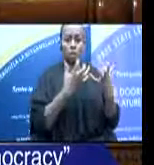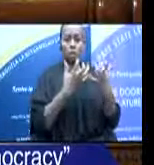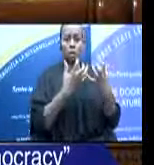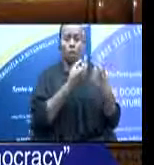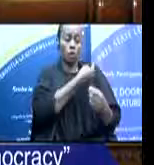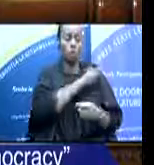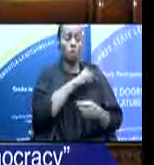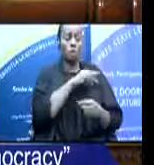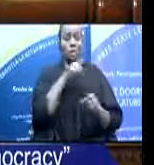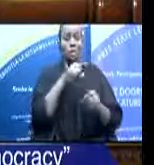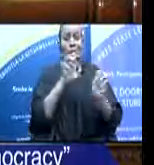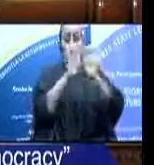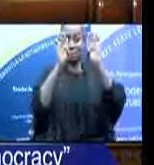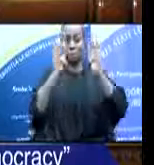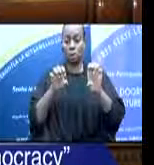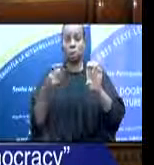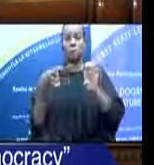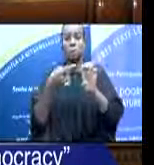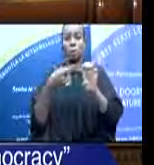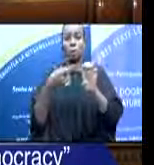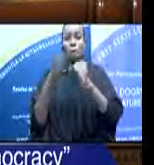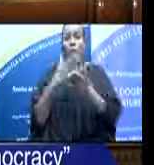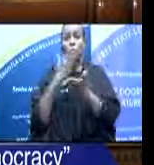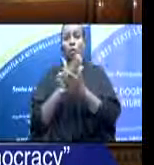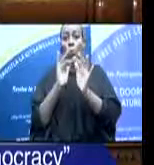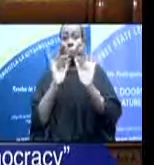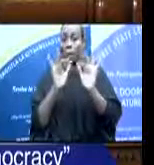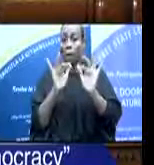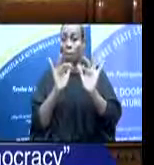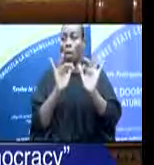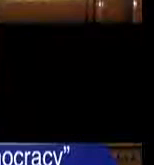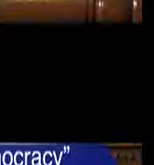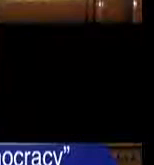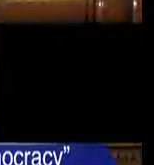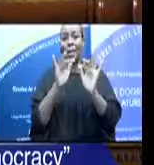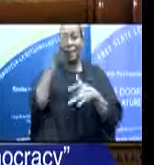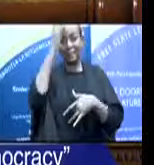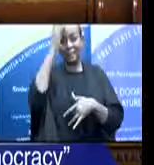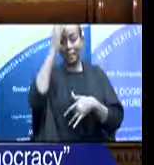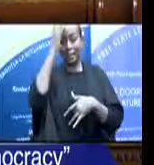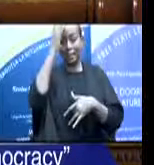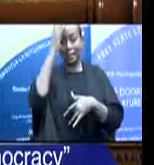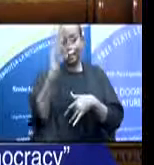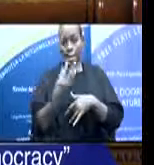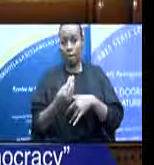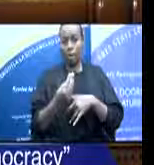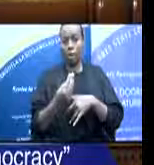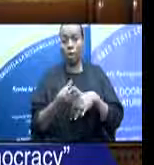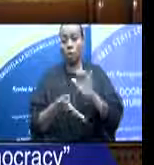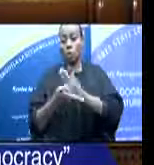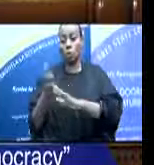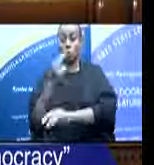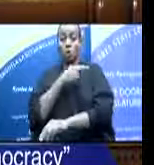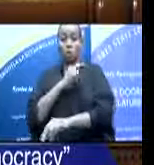system is geared towards ensuring that people don't get sick in the first place.